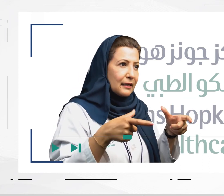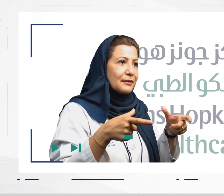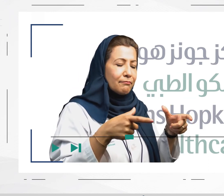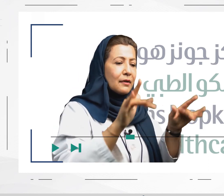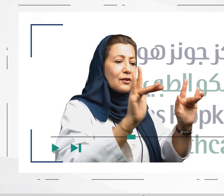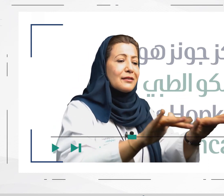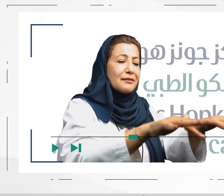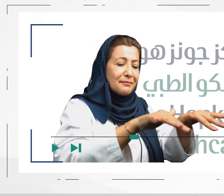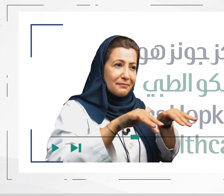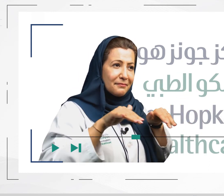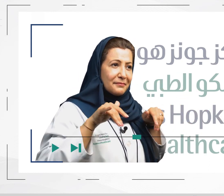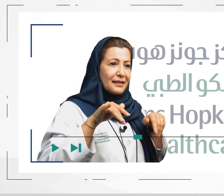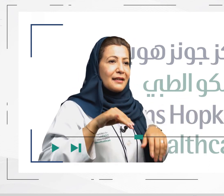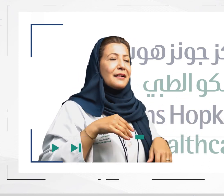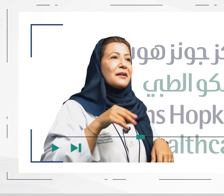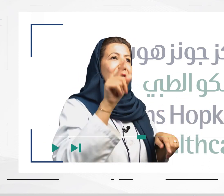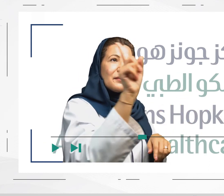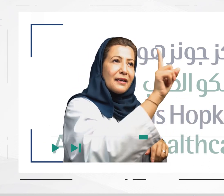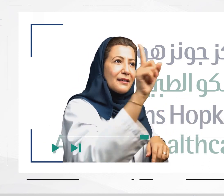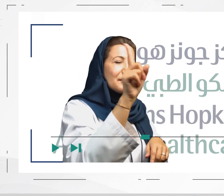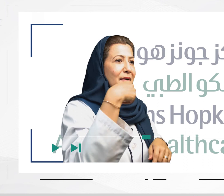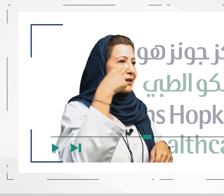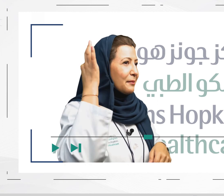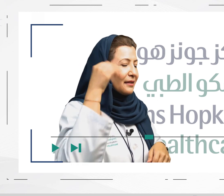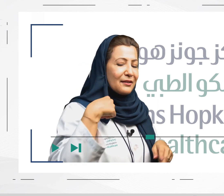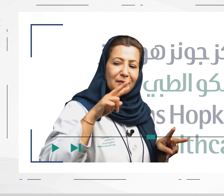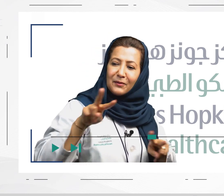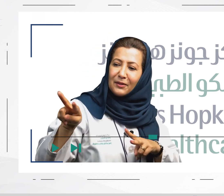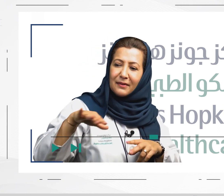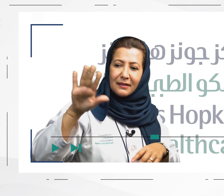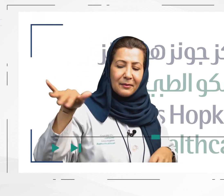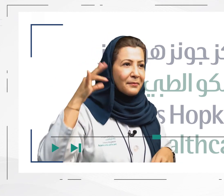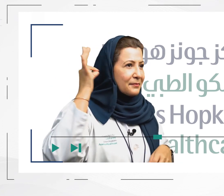great. Keeps me informed and empowered.